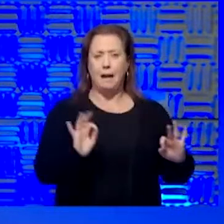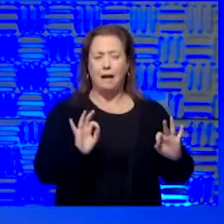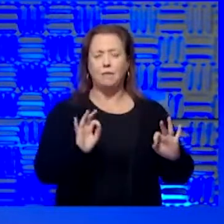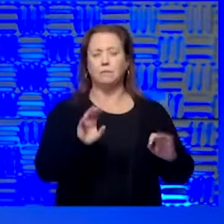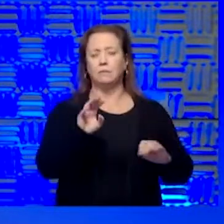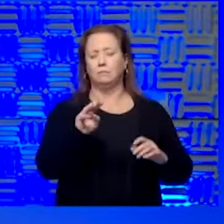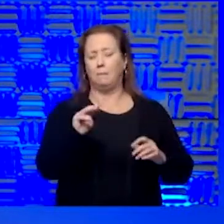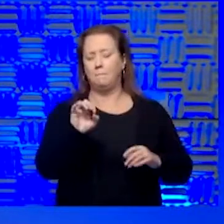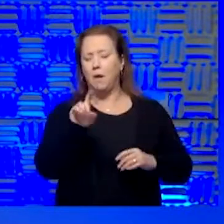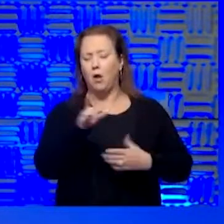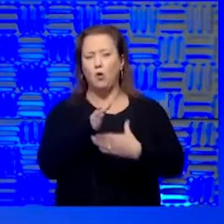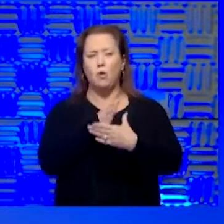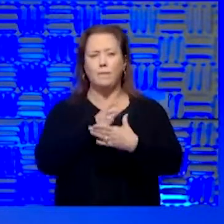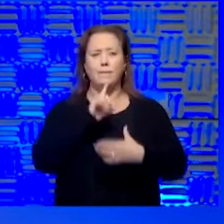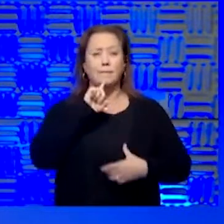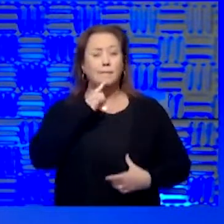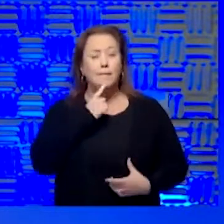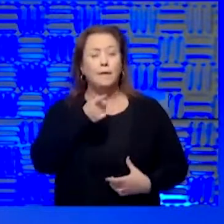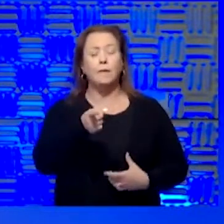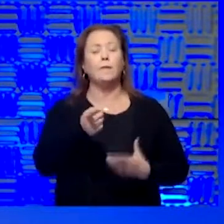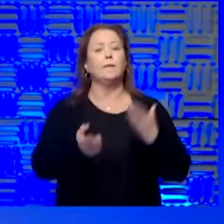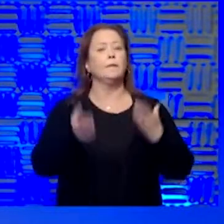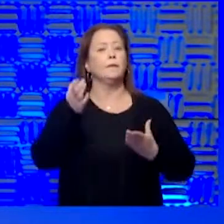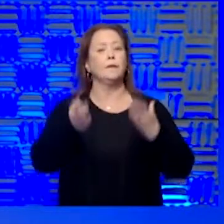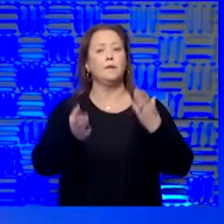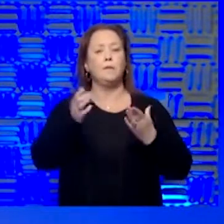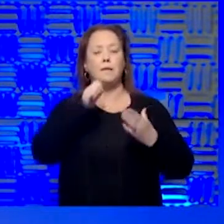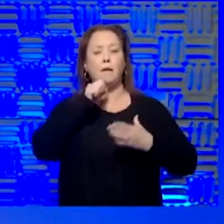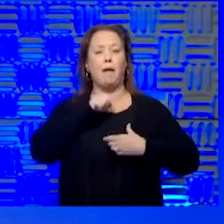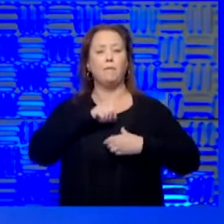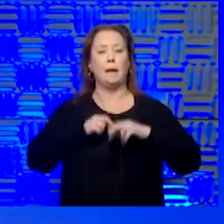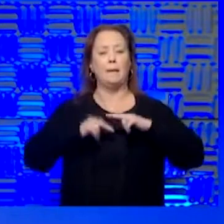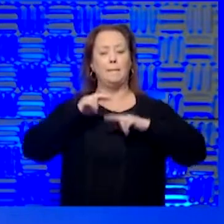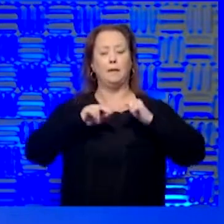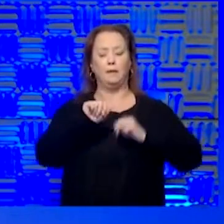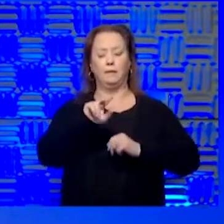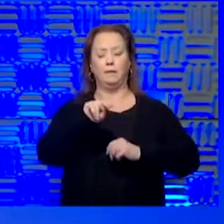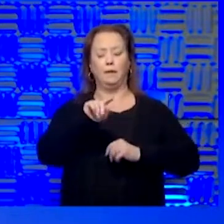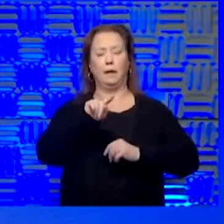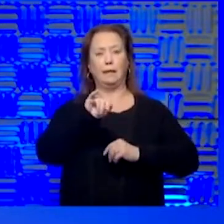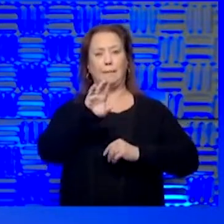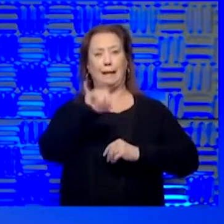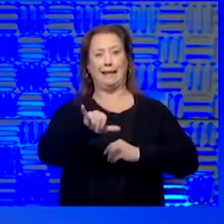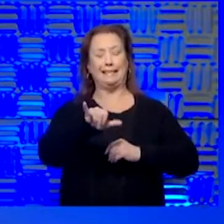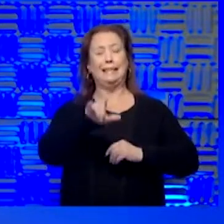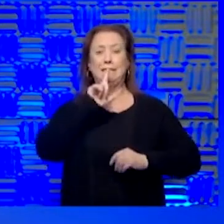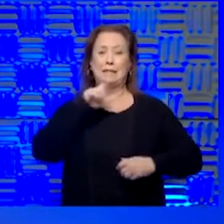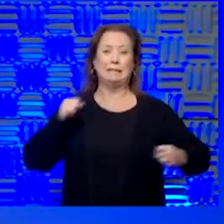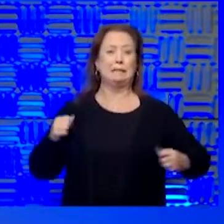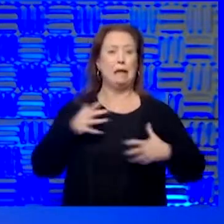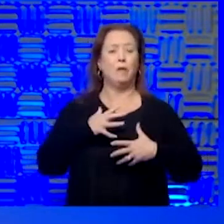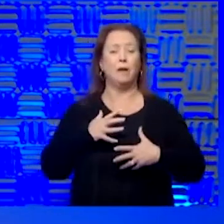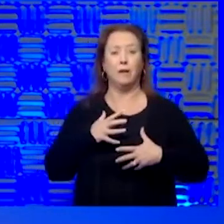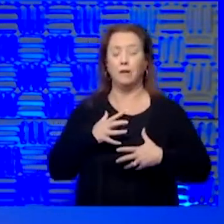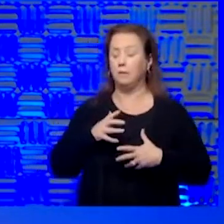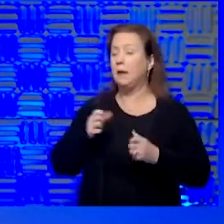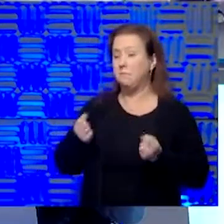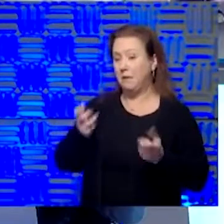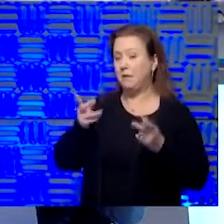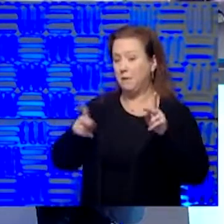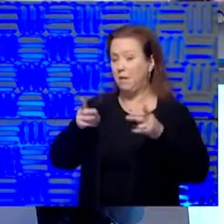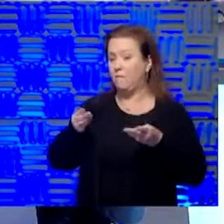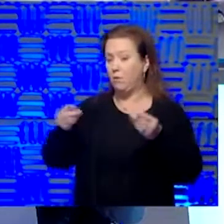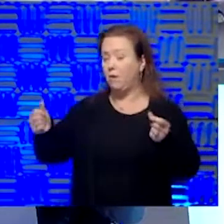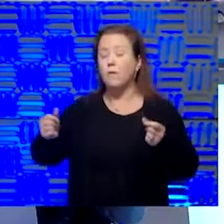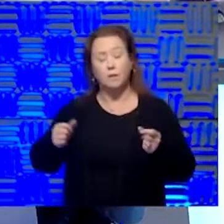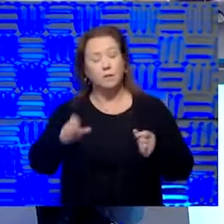severe, there are cases where you may not mount antibodies, where they can't detect antibodies, and that's a scary thing as well. And you may have recovered. Right.